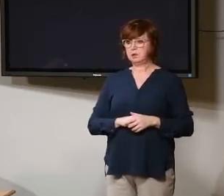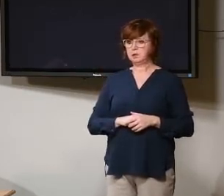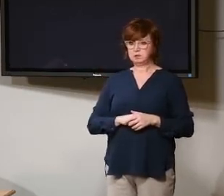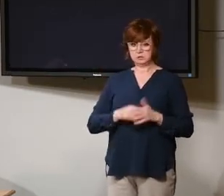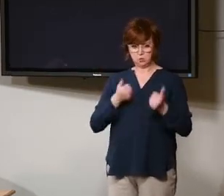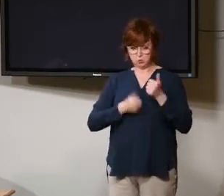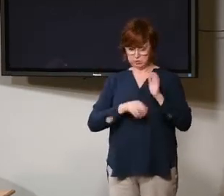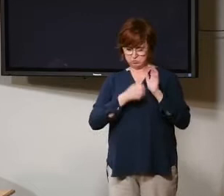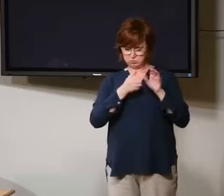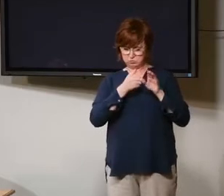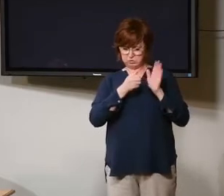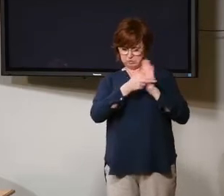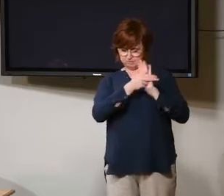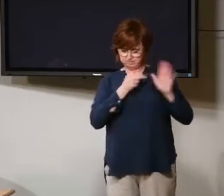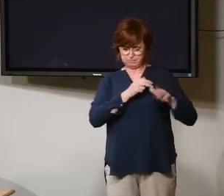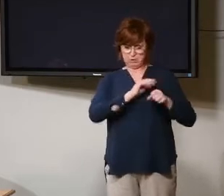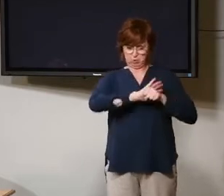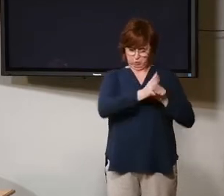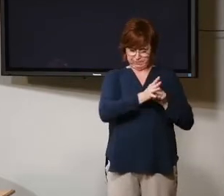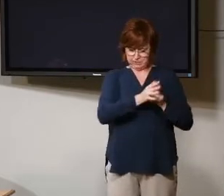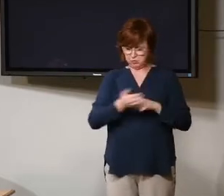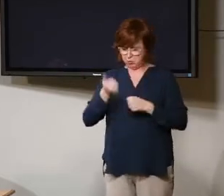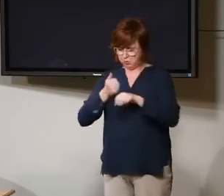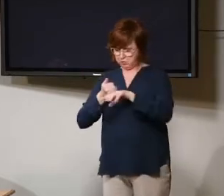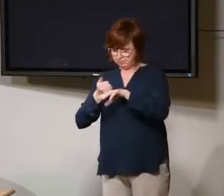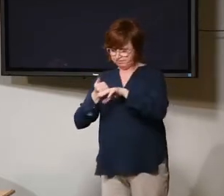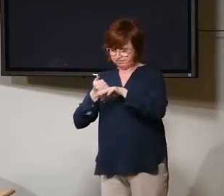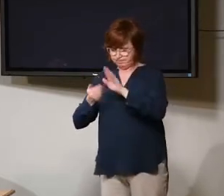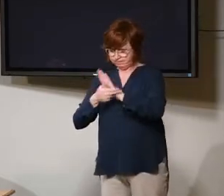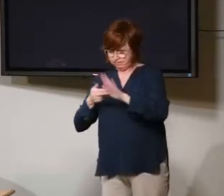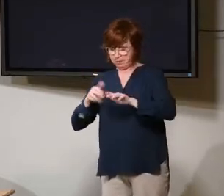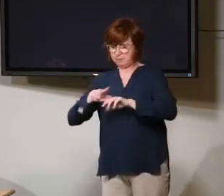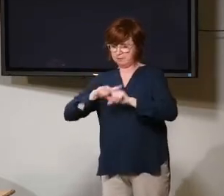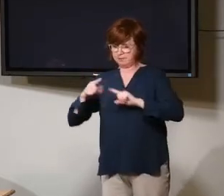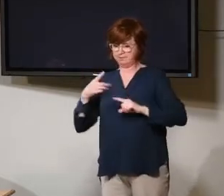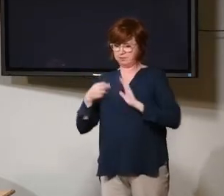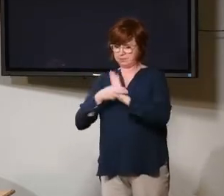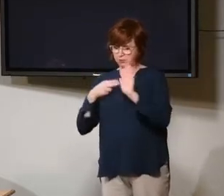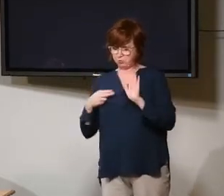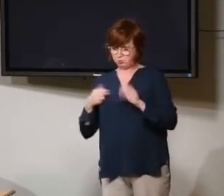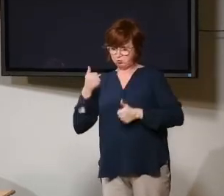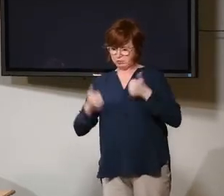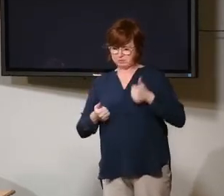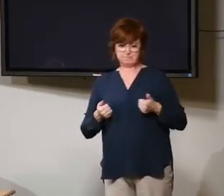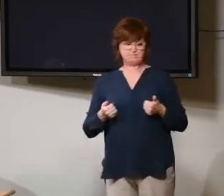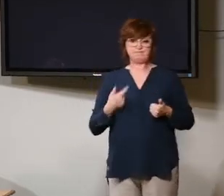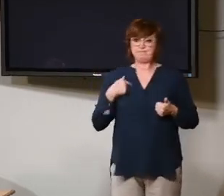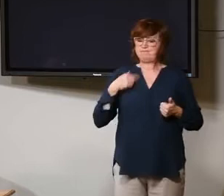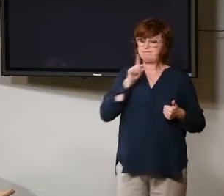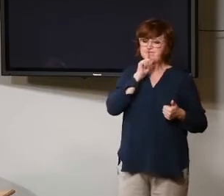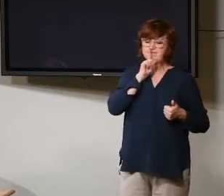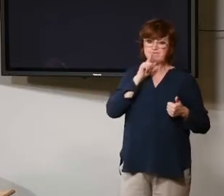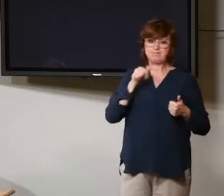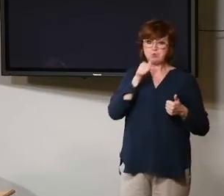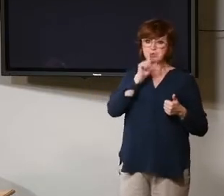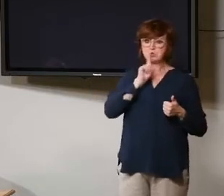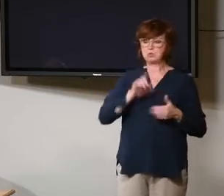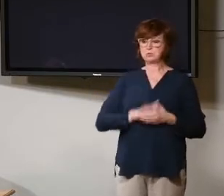were due to COVID-19, but other underlying illnesses as well, and which were due to primarily other underlying illnesses. But